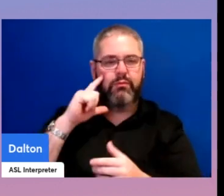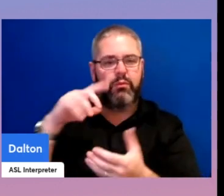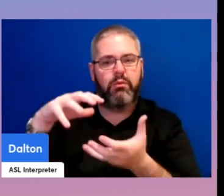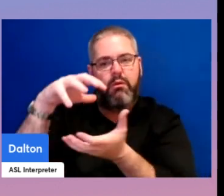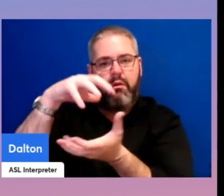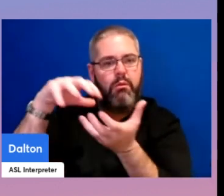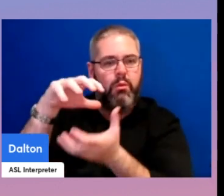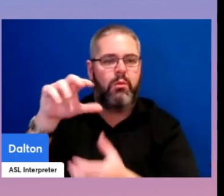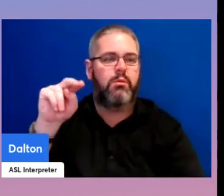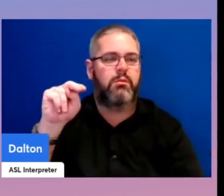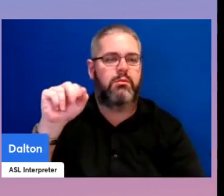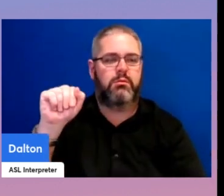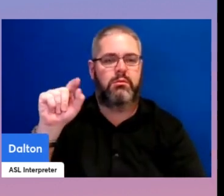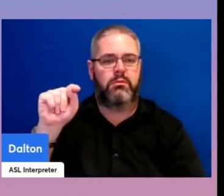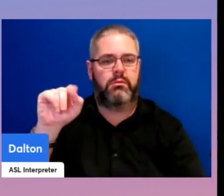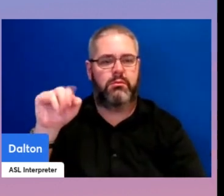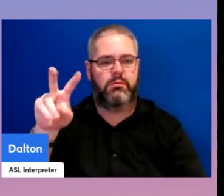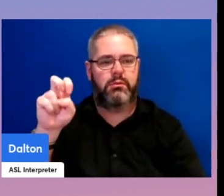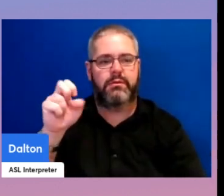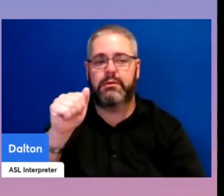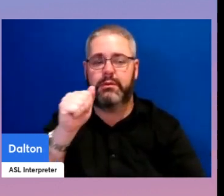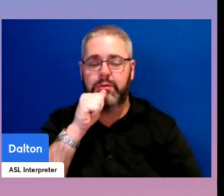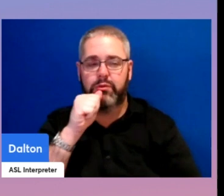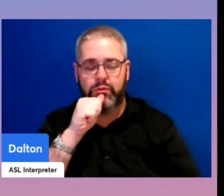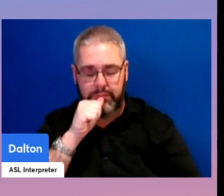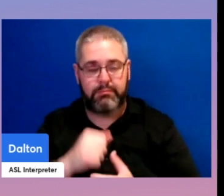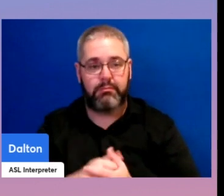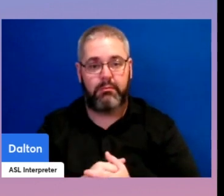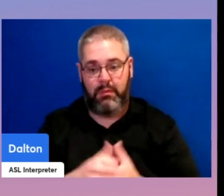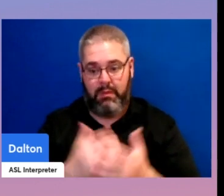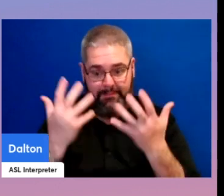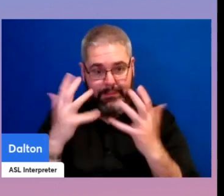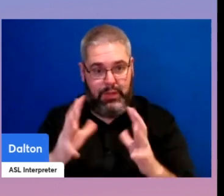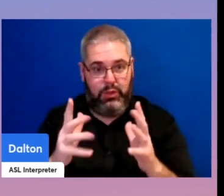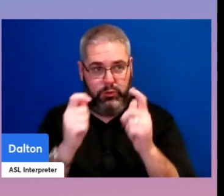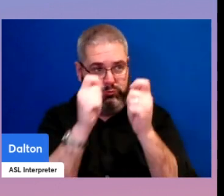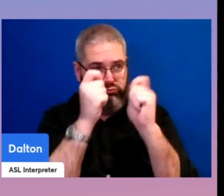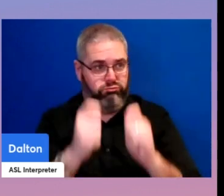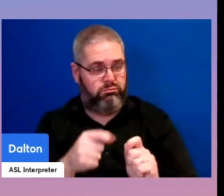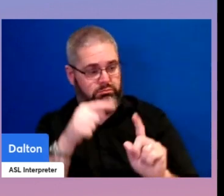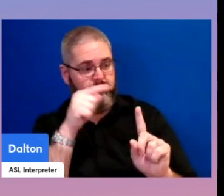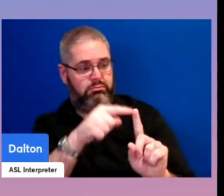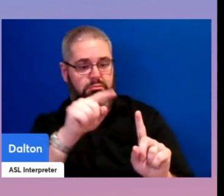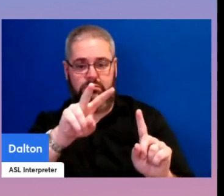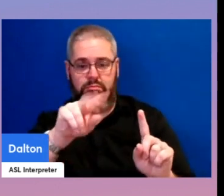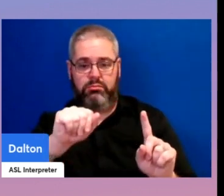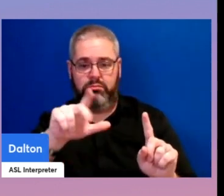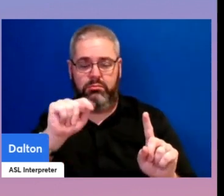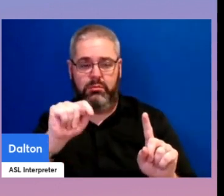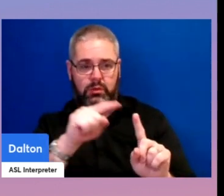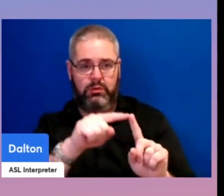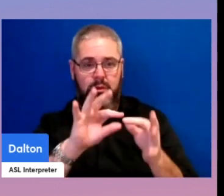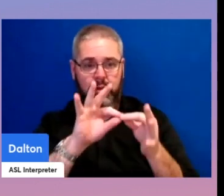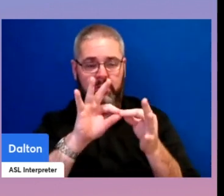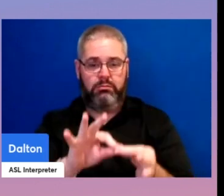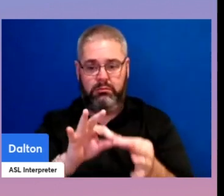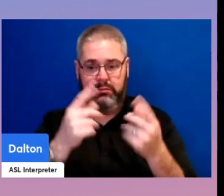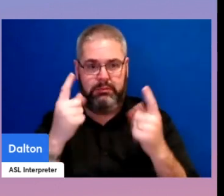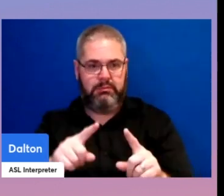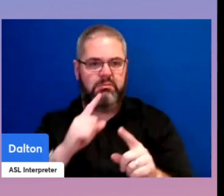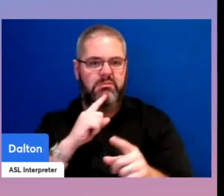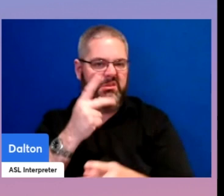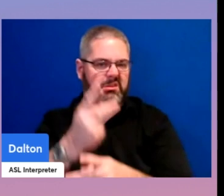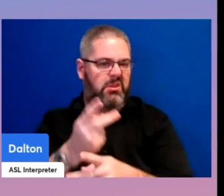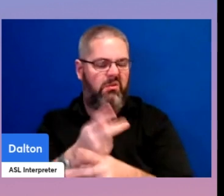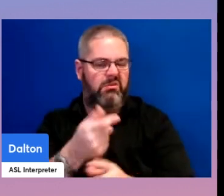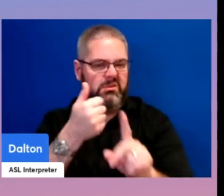manager service. Once they are configured in Vault, the association automatically takes care of complete lifecycle